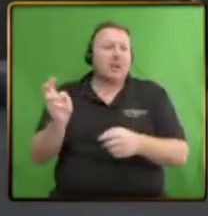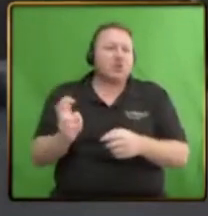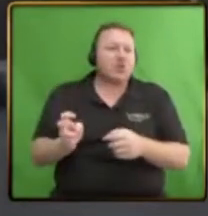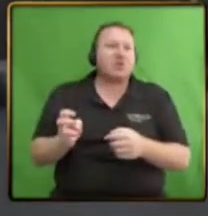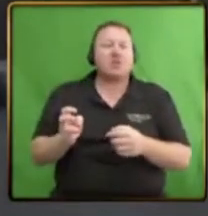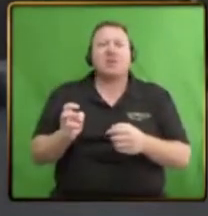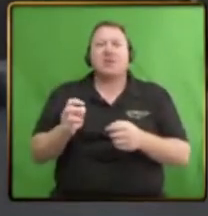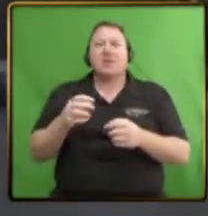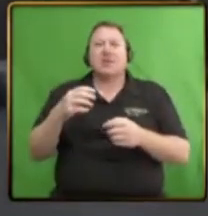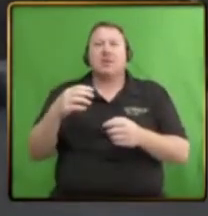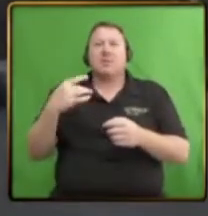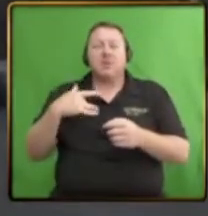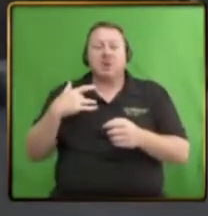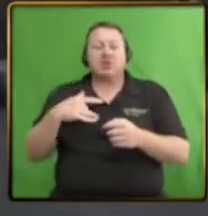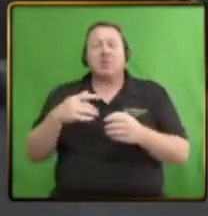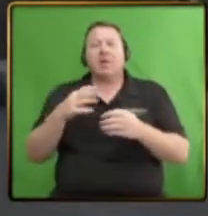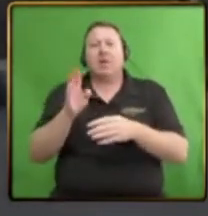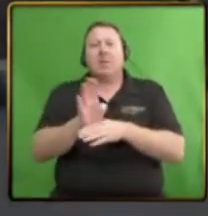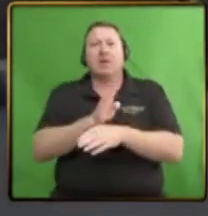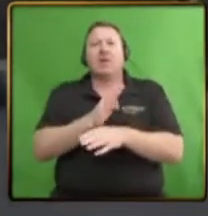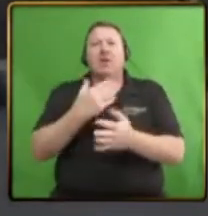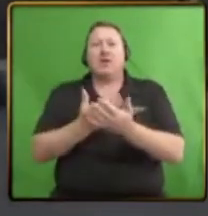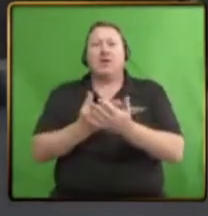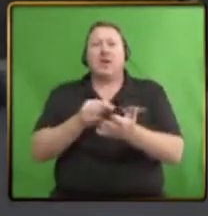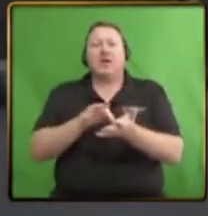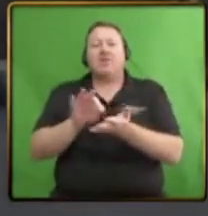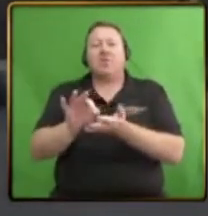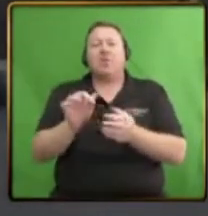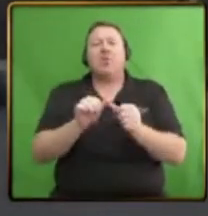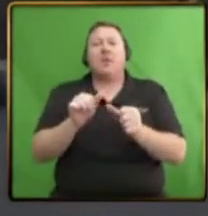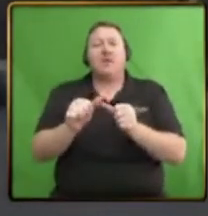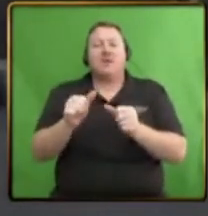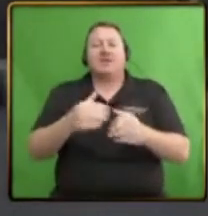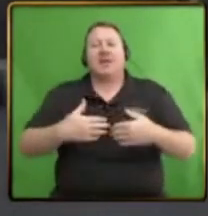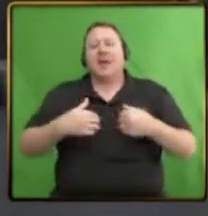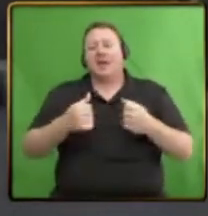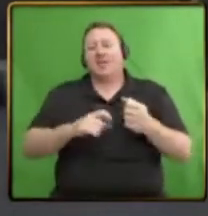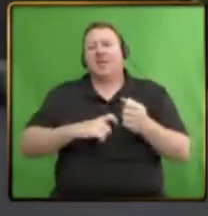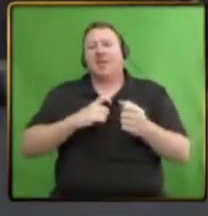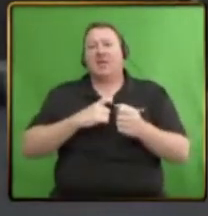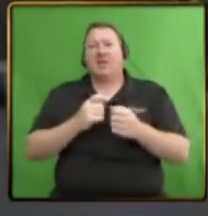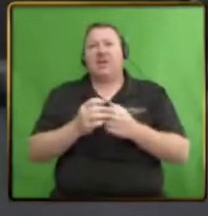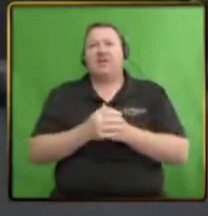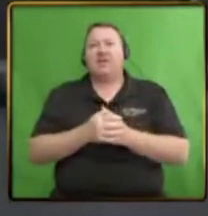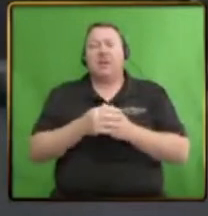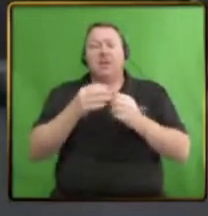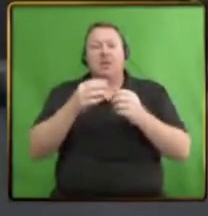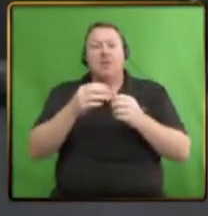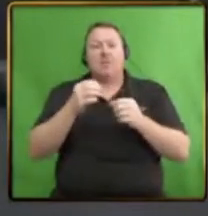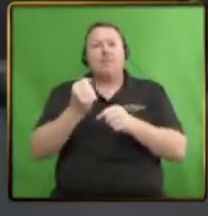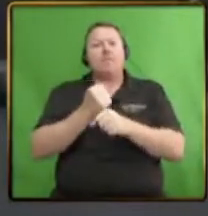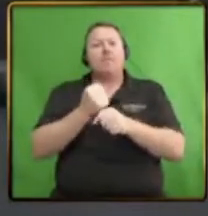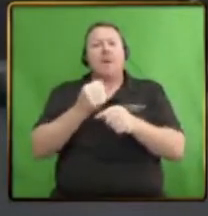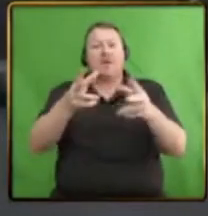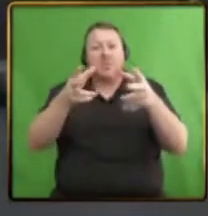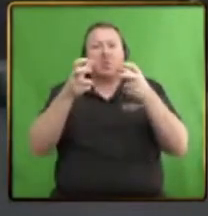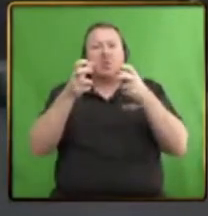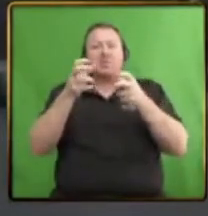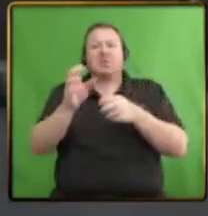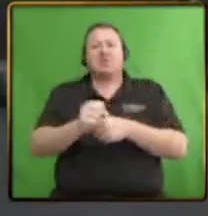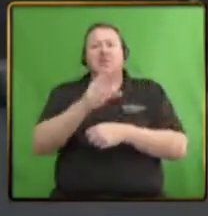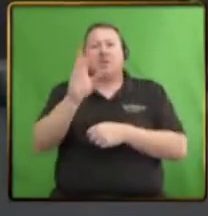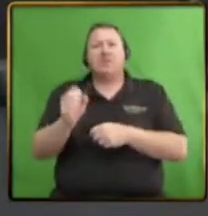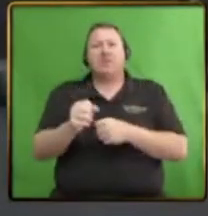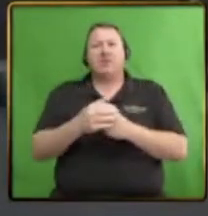for municipal bills, and be able to afford better health care. This strengthens the perception among South Africans